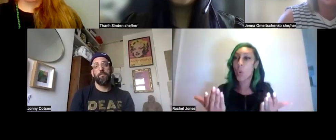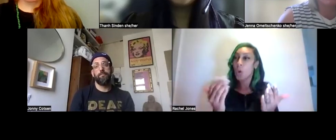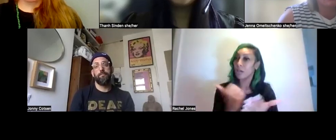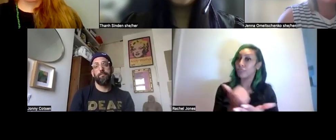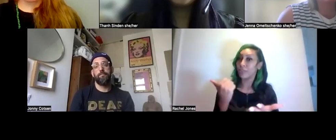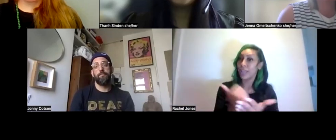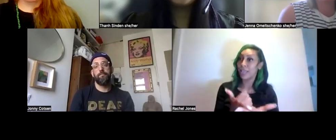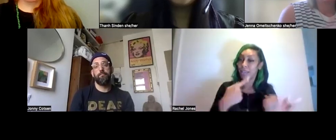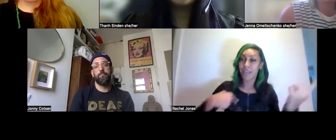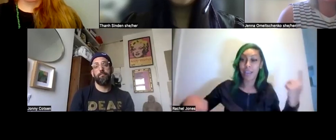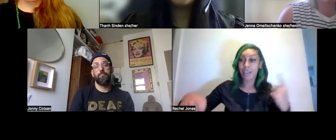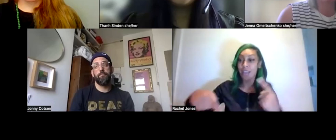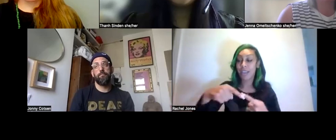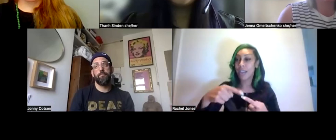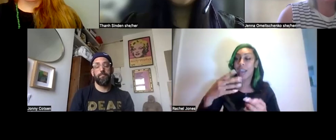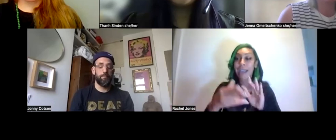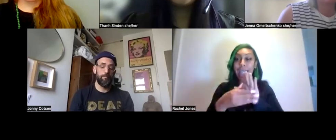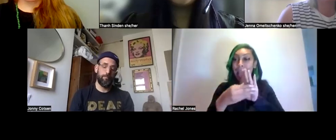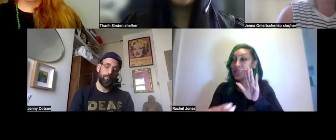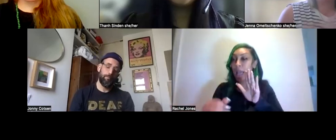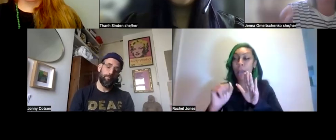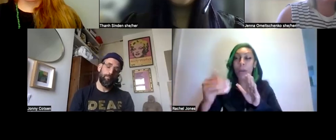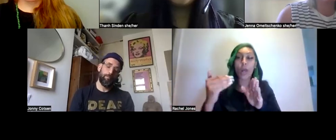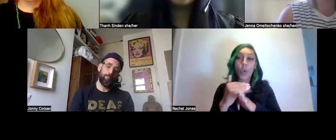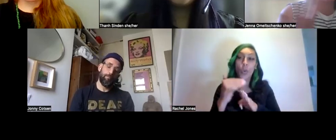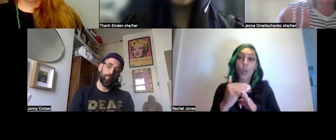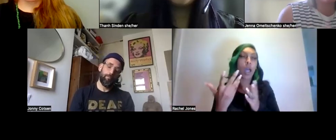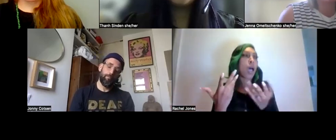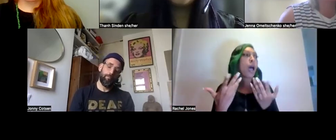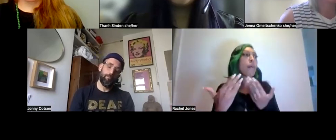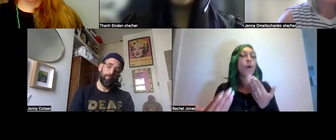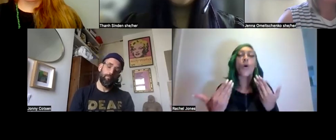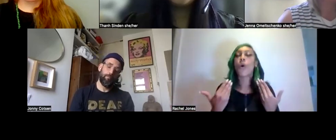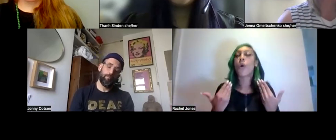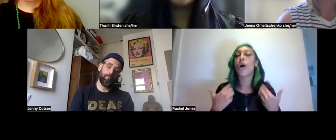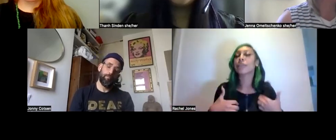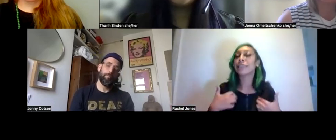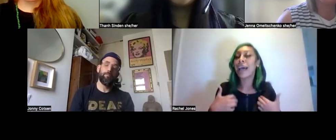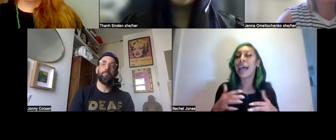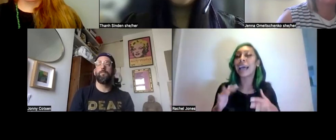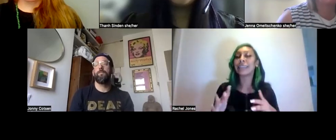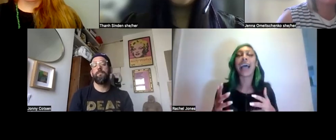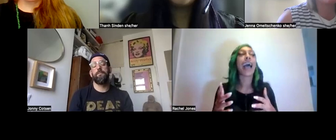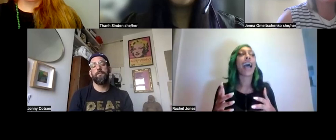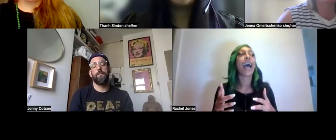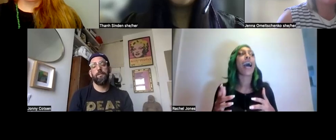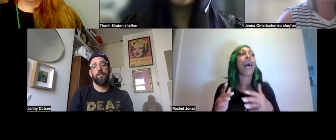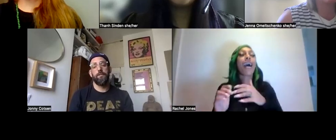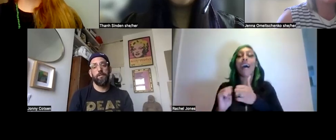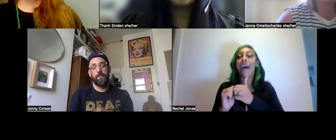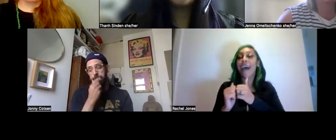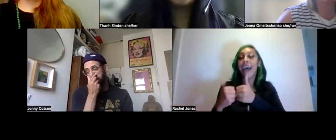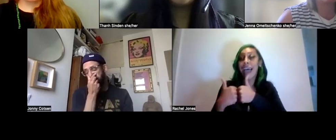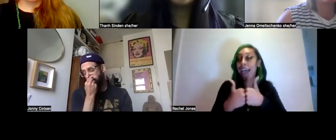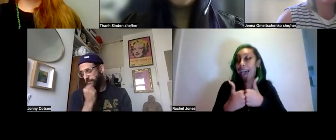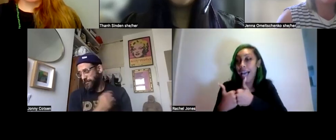when you do it. So, you know, the examples of the work and how much richer and more exciting it is. I think it's also about having allies as well,